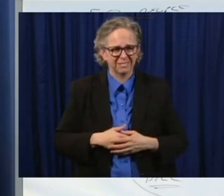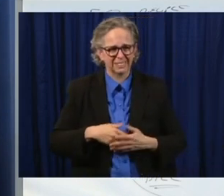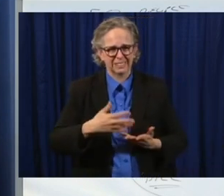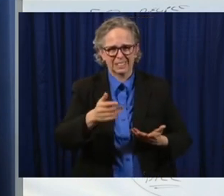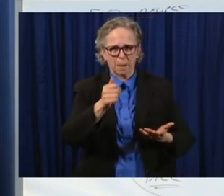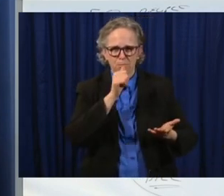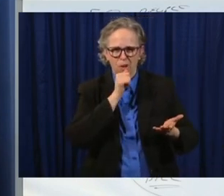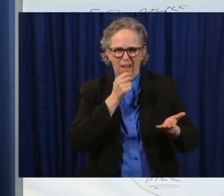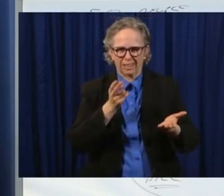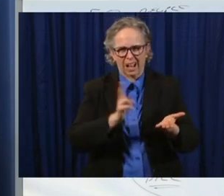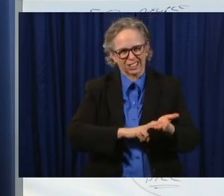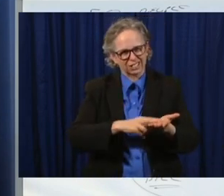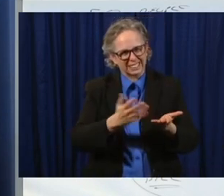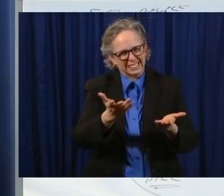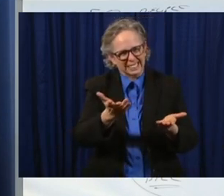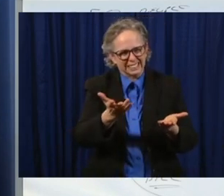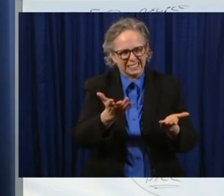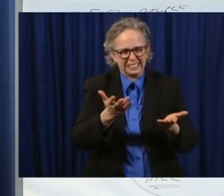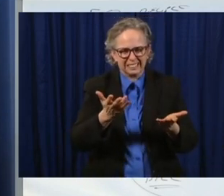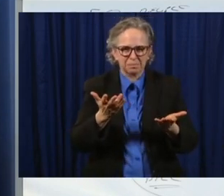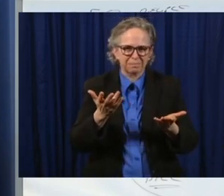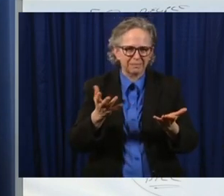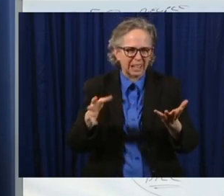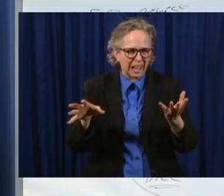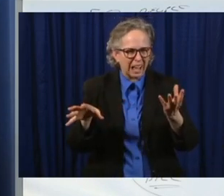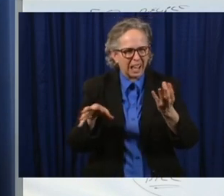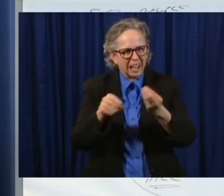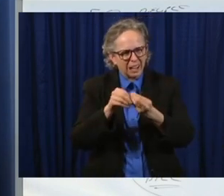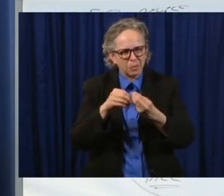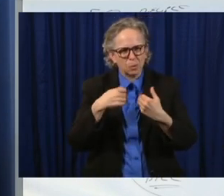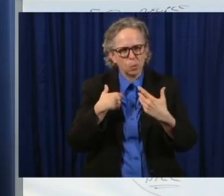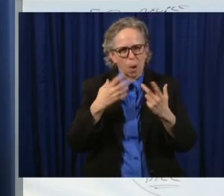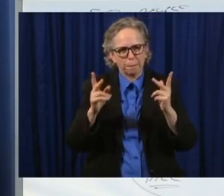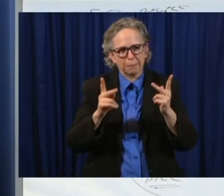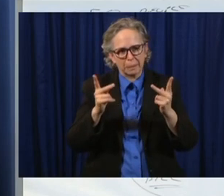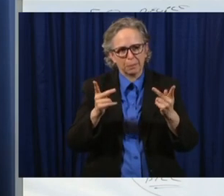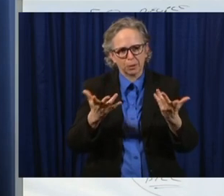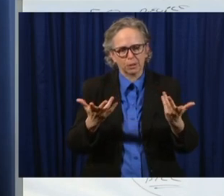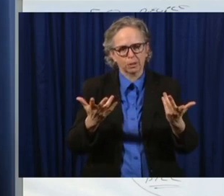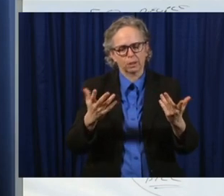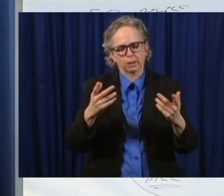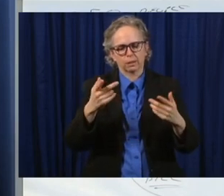we also want to make sure people are being treated fairly.